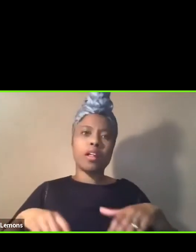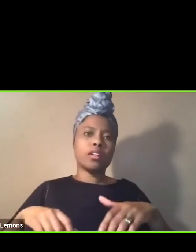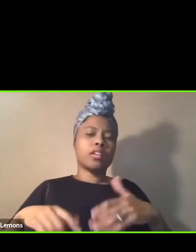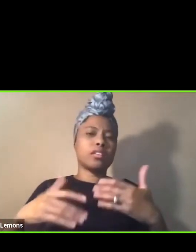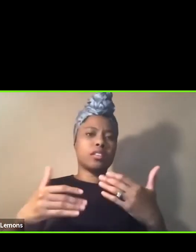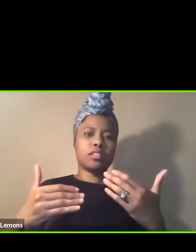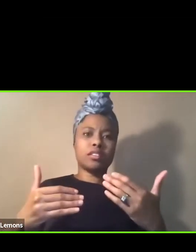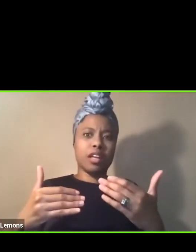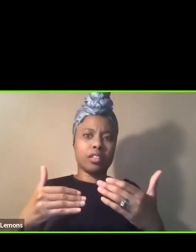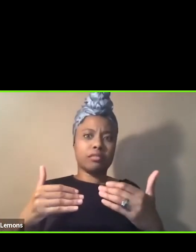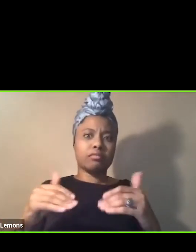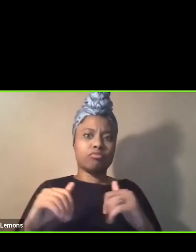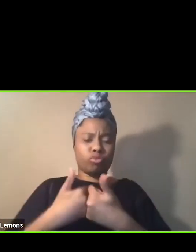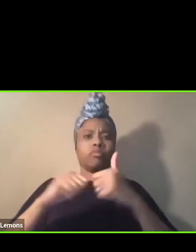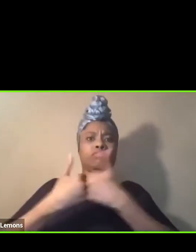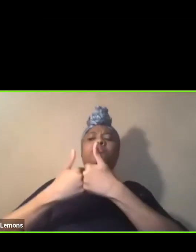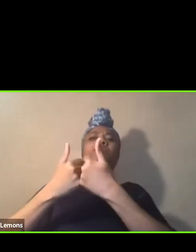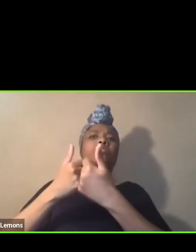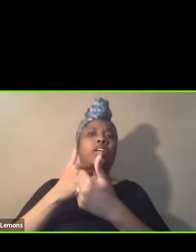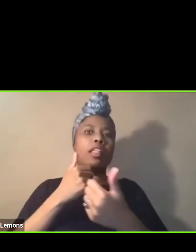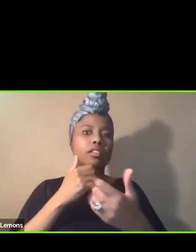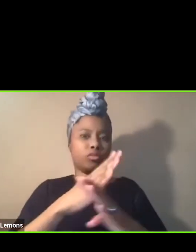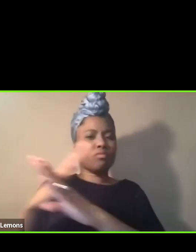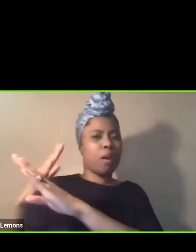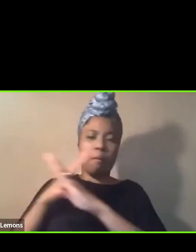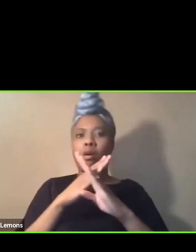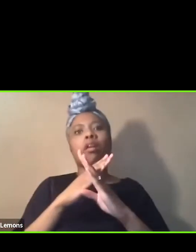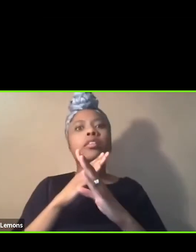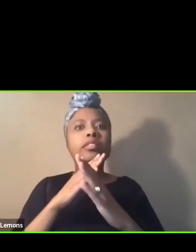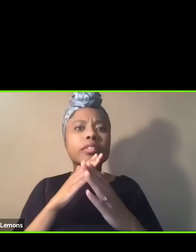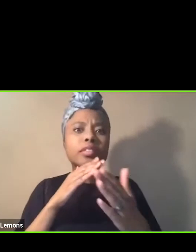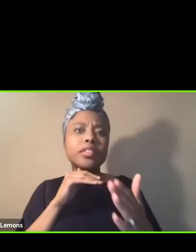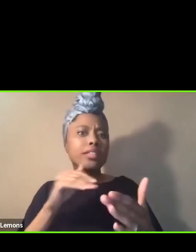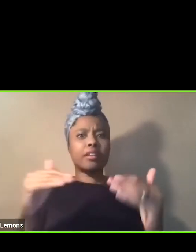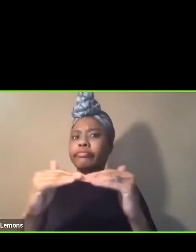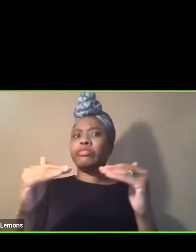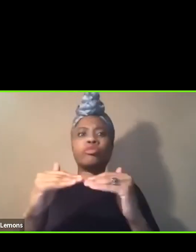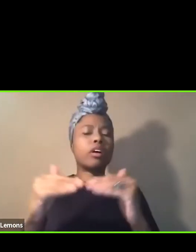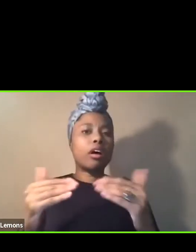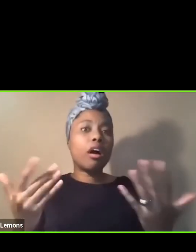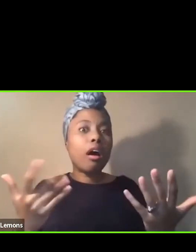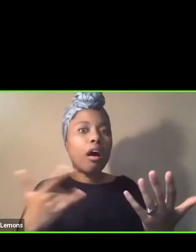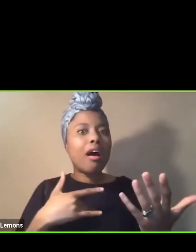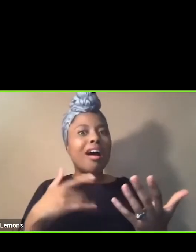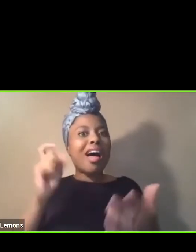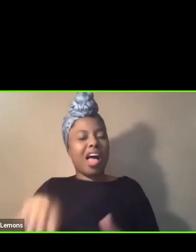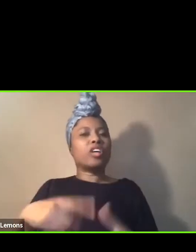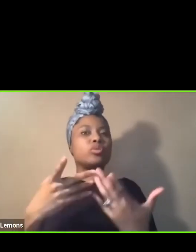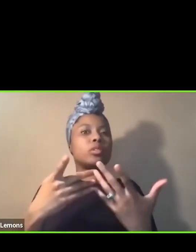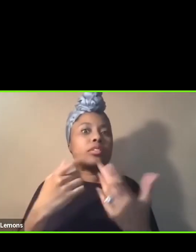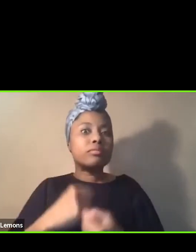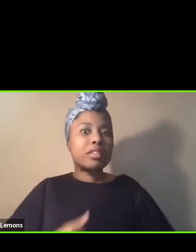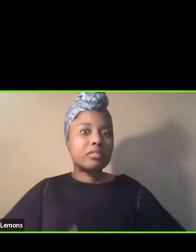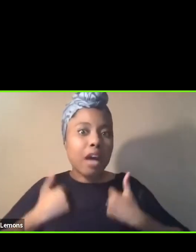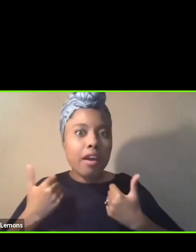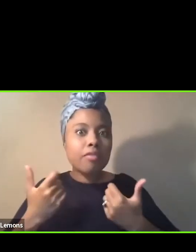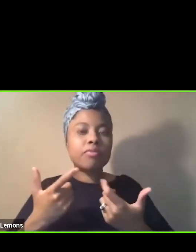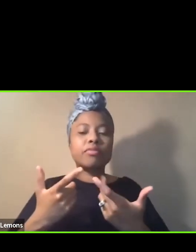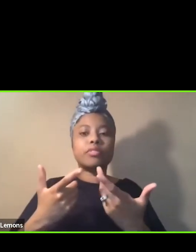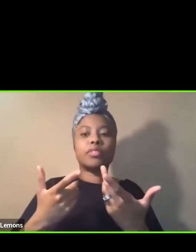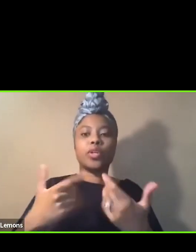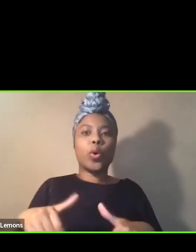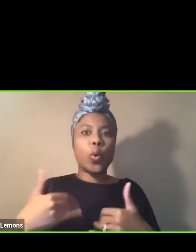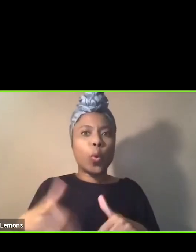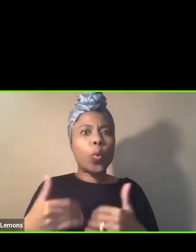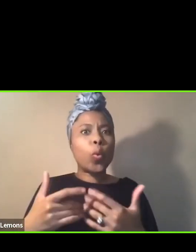various joys and beauties. And I had to do this because my survival and my sanity depended